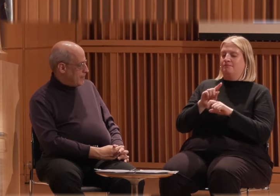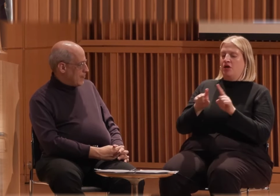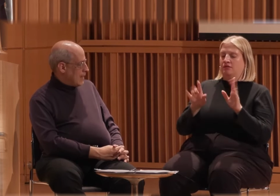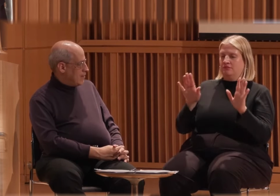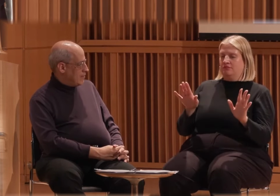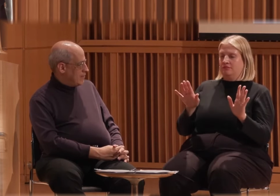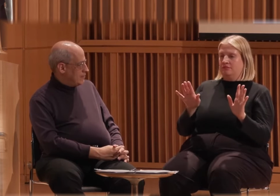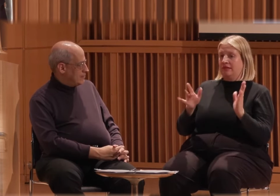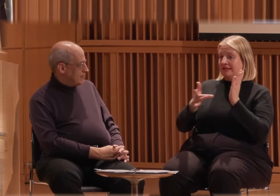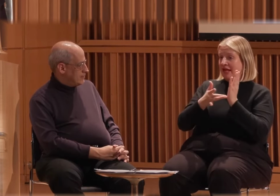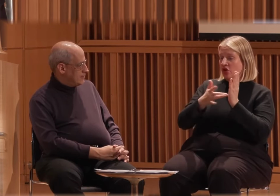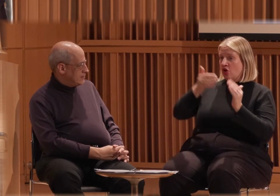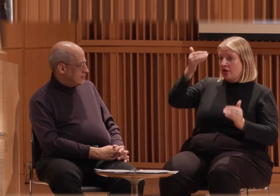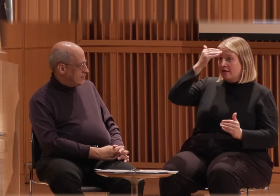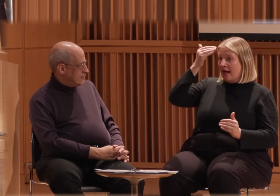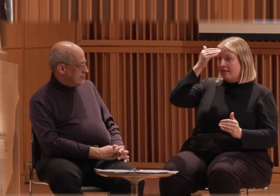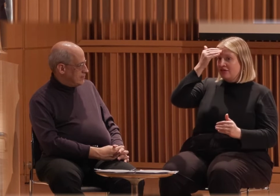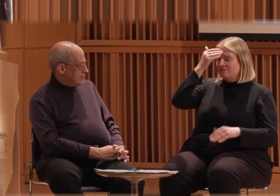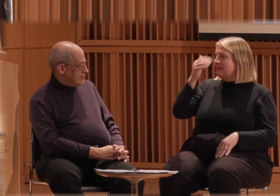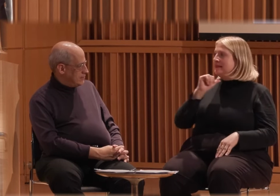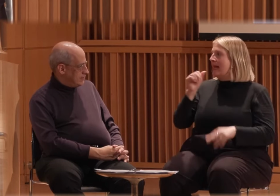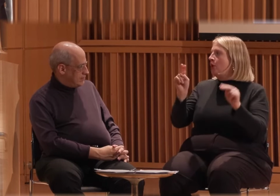technical knowledge is not neutral,